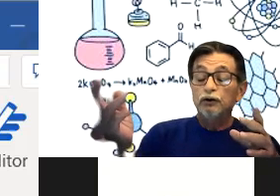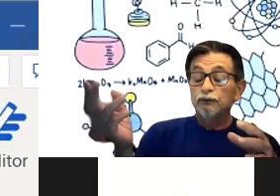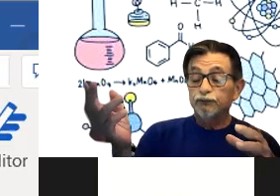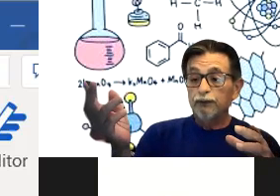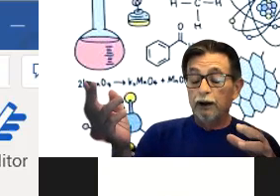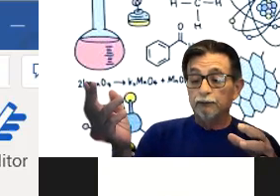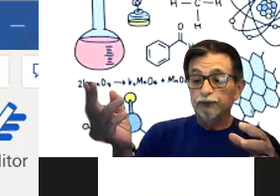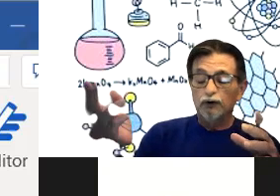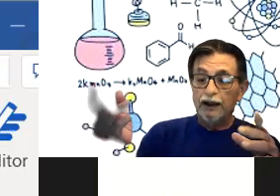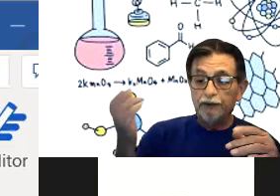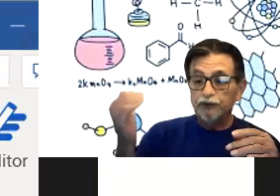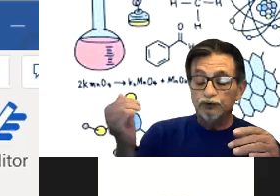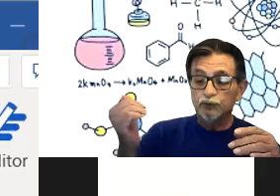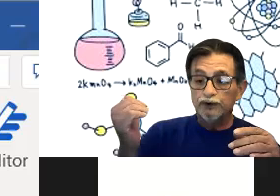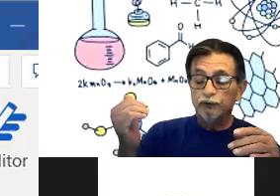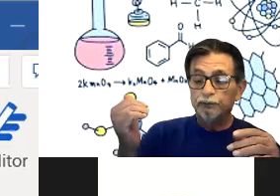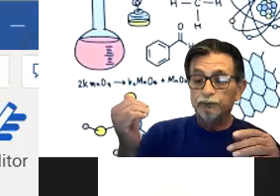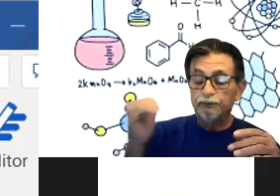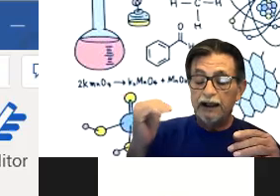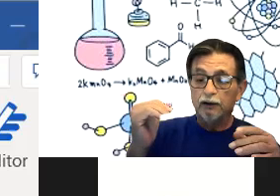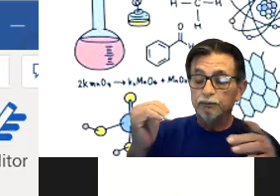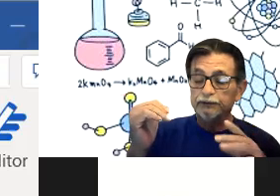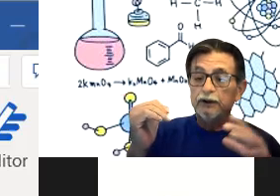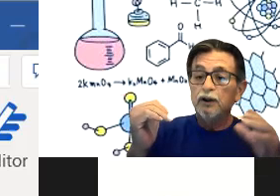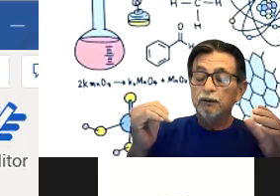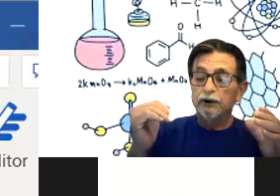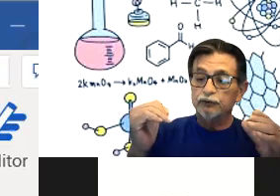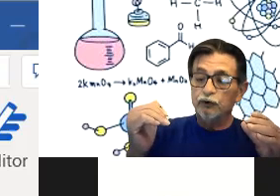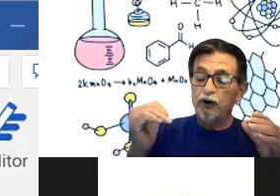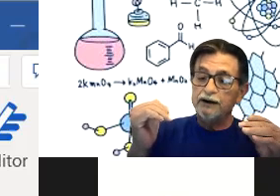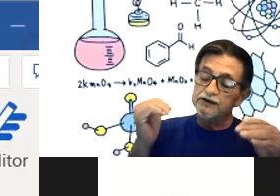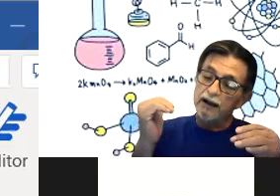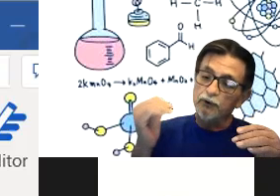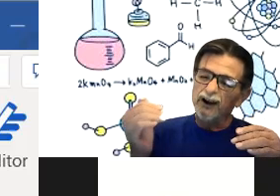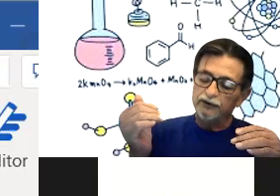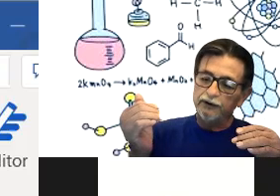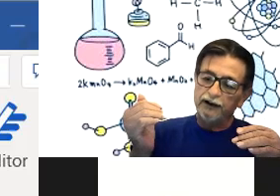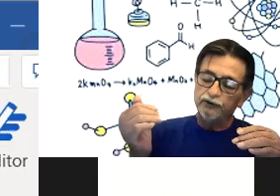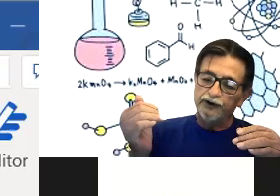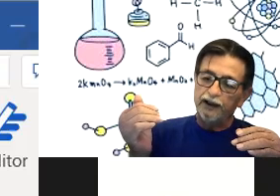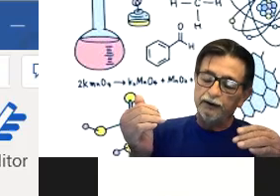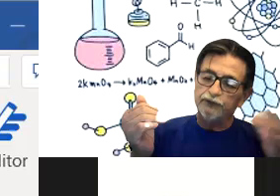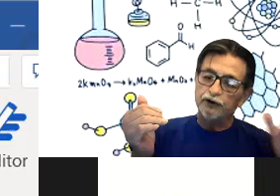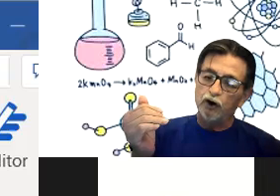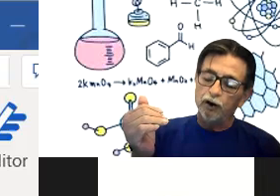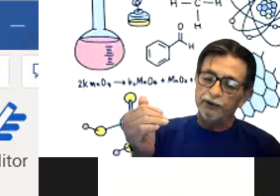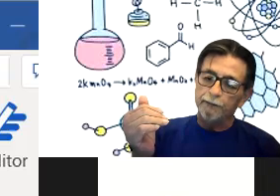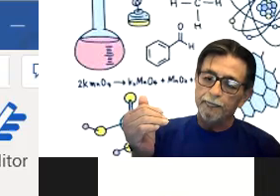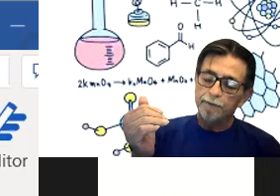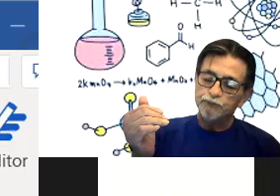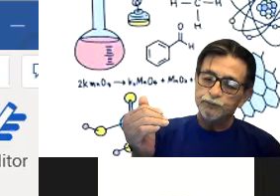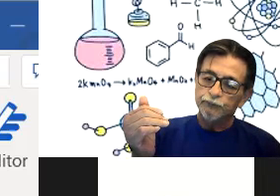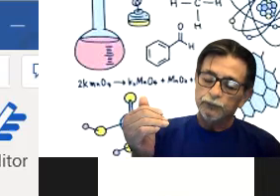to fluoride, even though it's one group down, but chloride is a lot more electronegative than